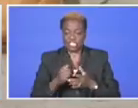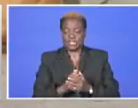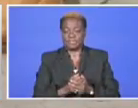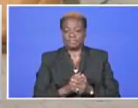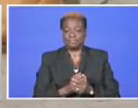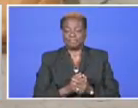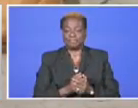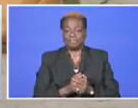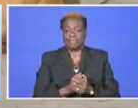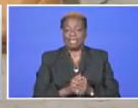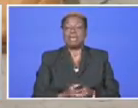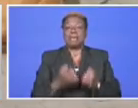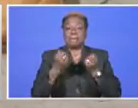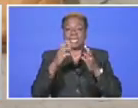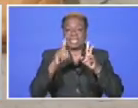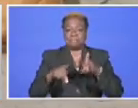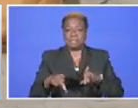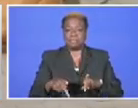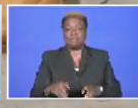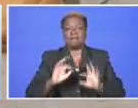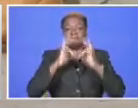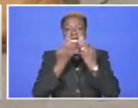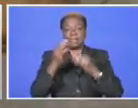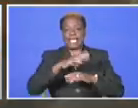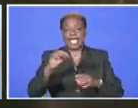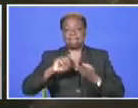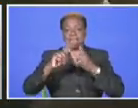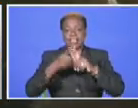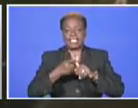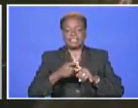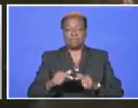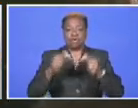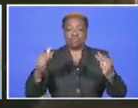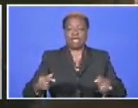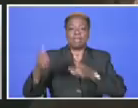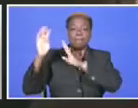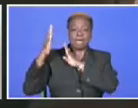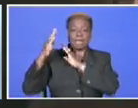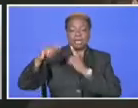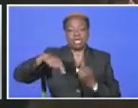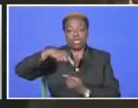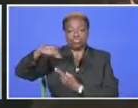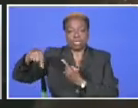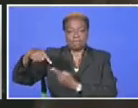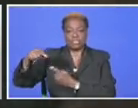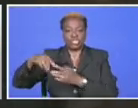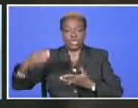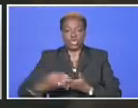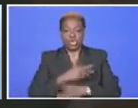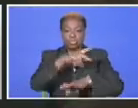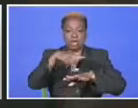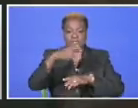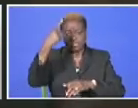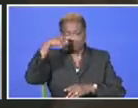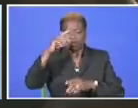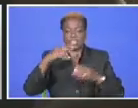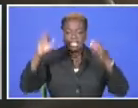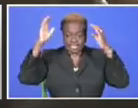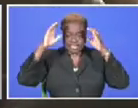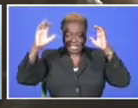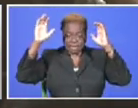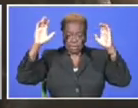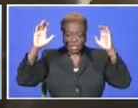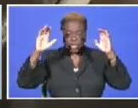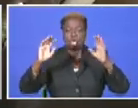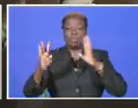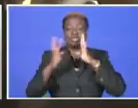Well, a large contingent of family and friends from Grand Bahama traveled to New Providence for the historic ceremony. We spoke with the Member of Parliament